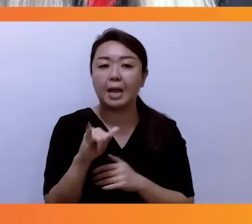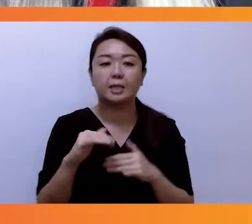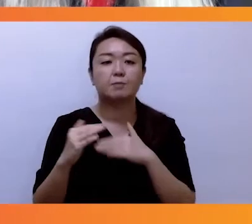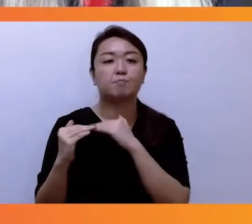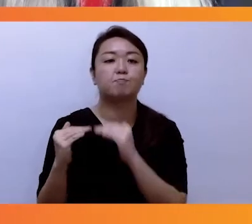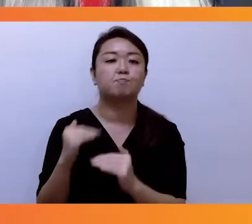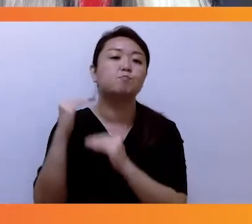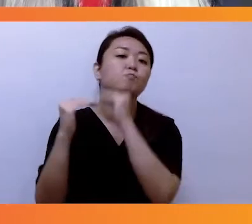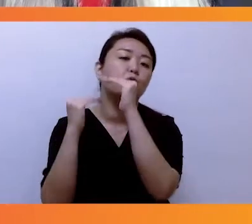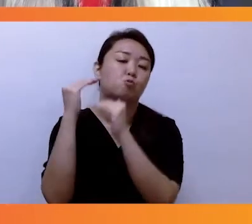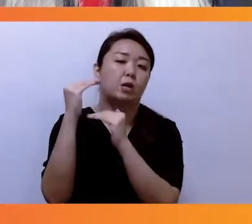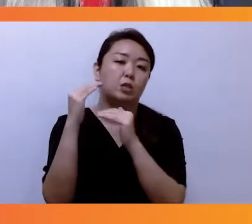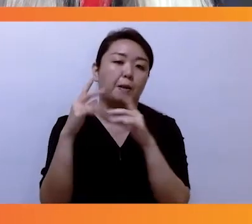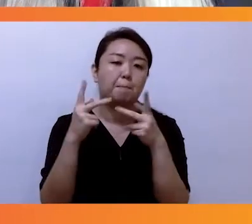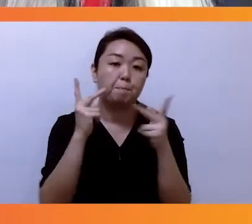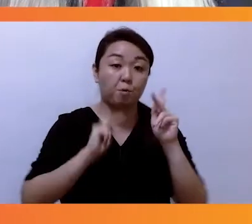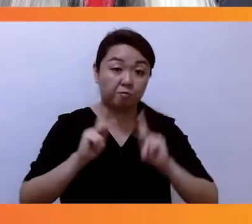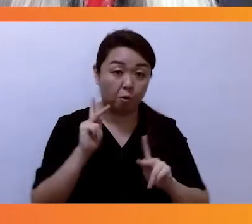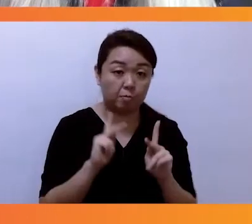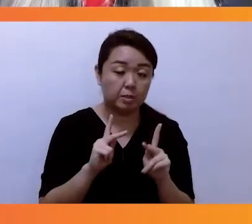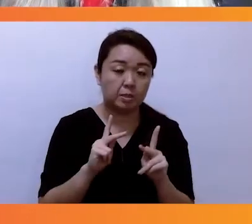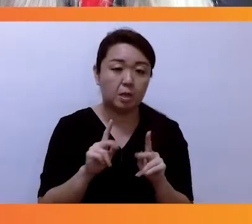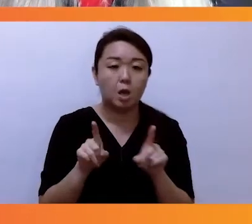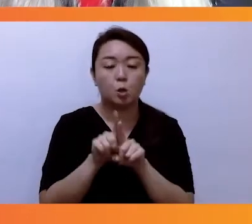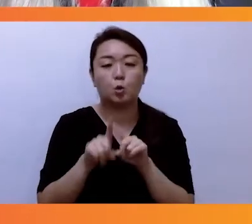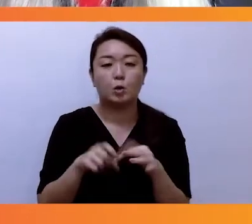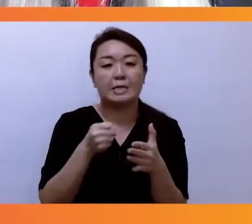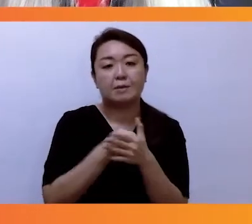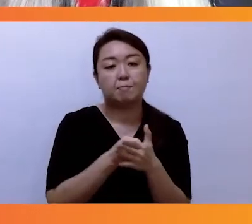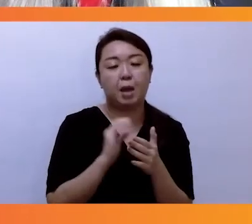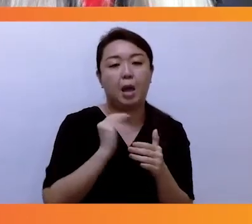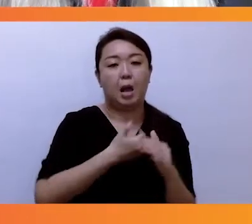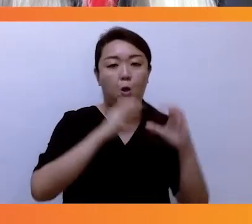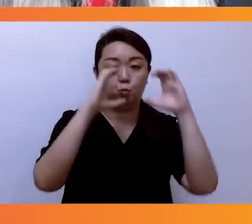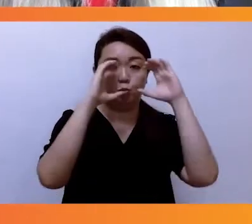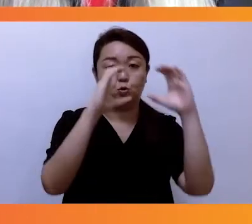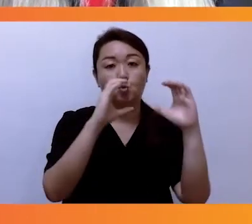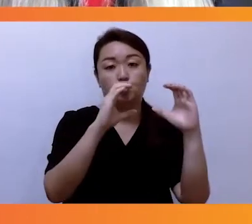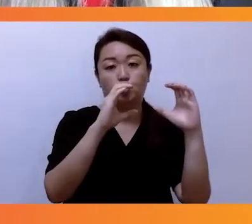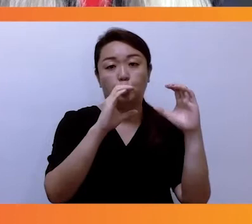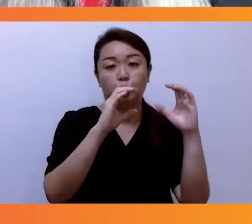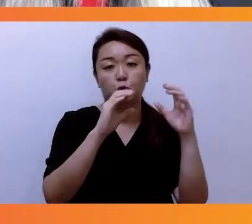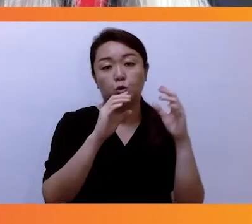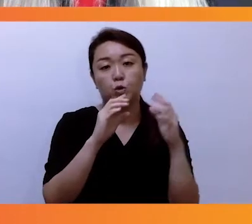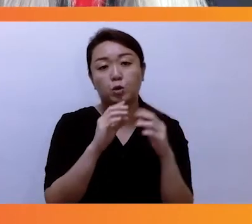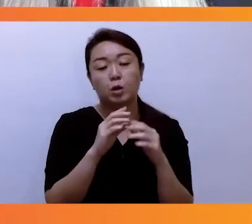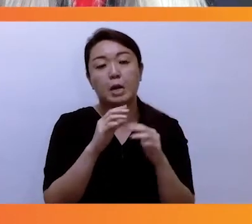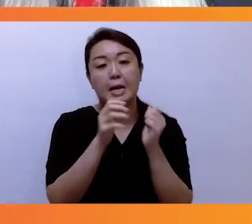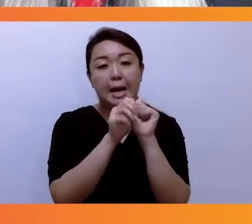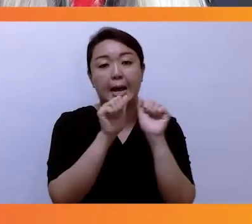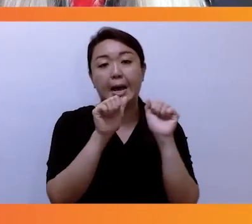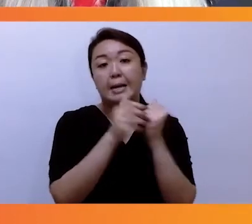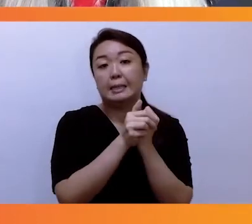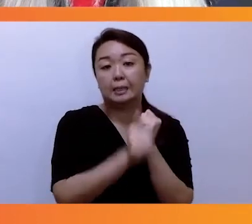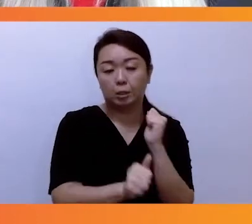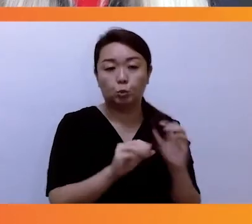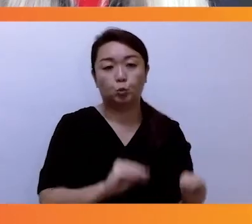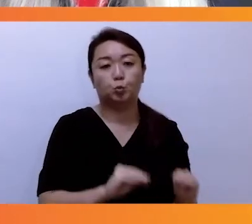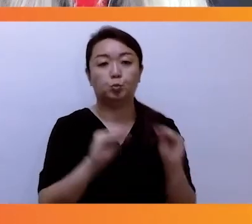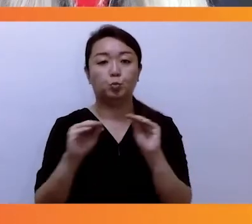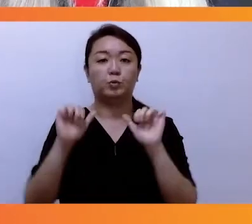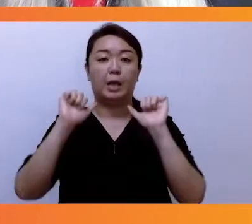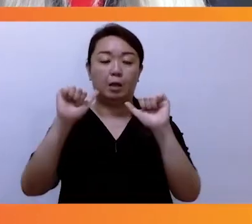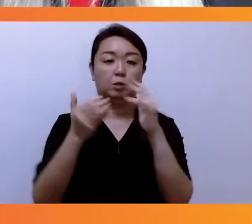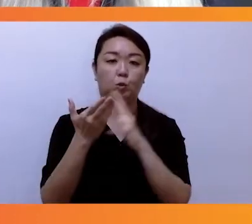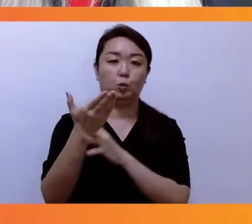of any progression of performance. It also impacts our coach's ability to